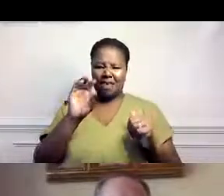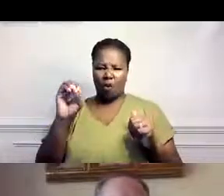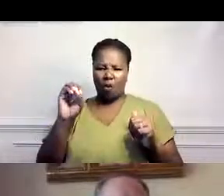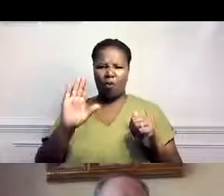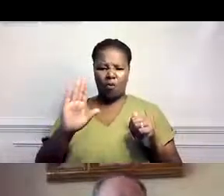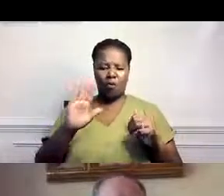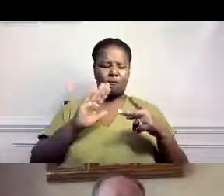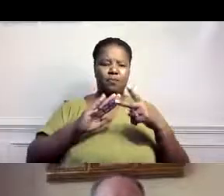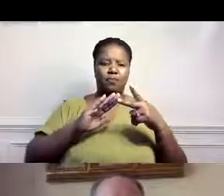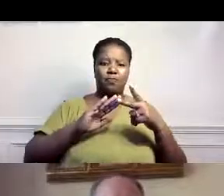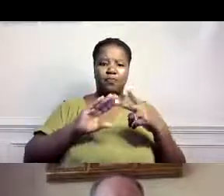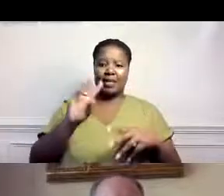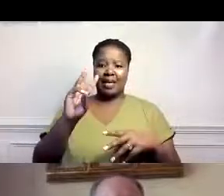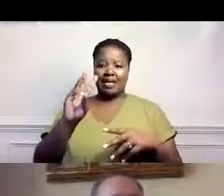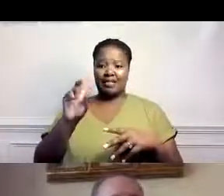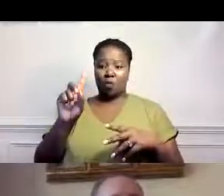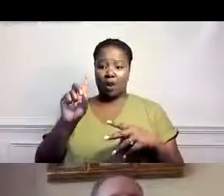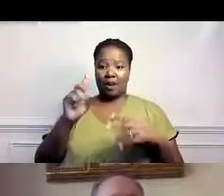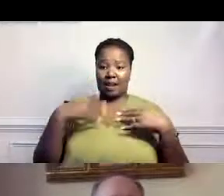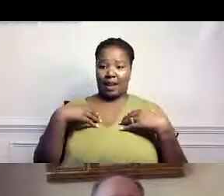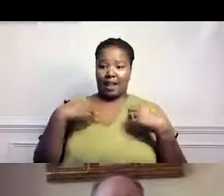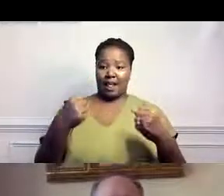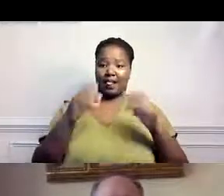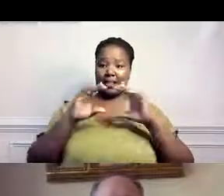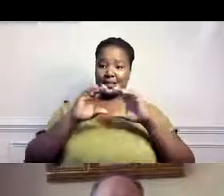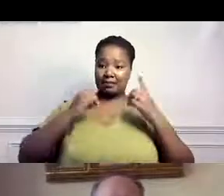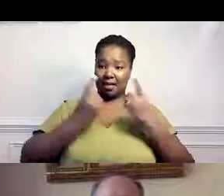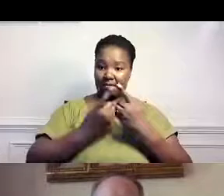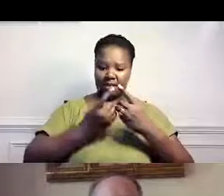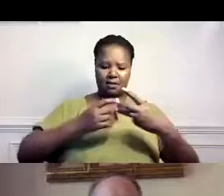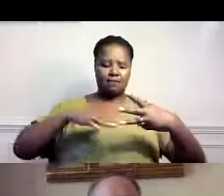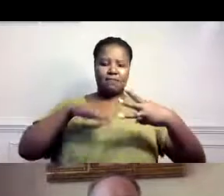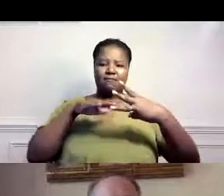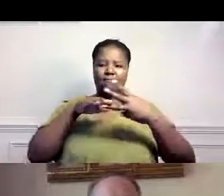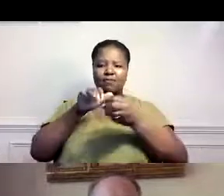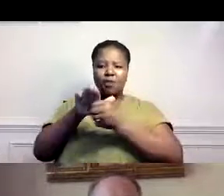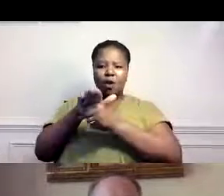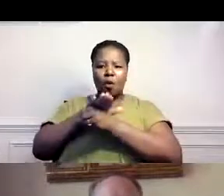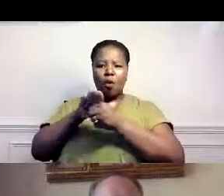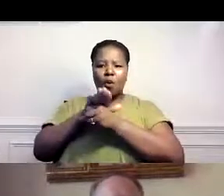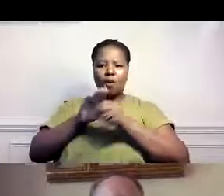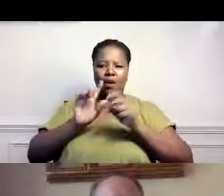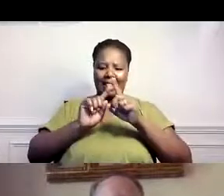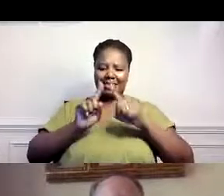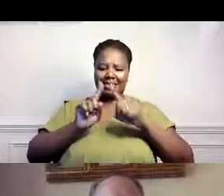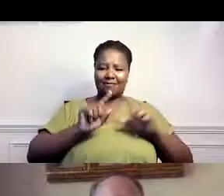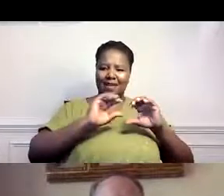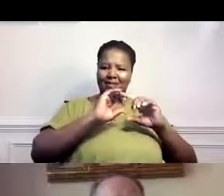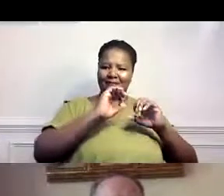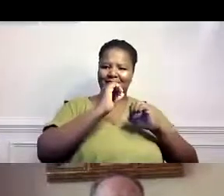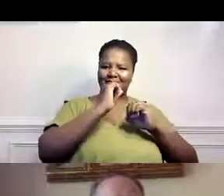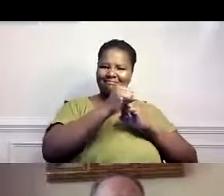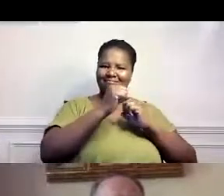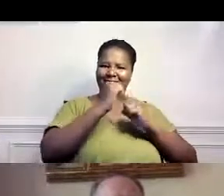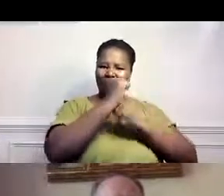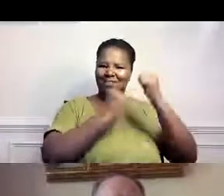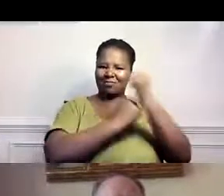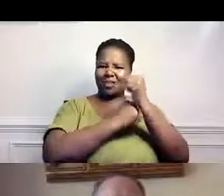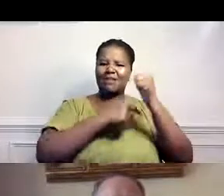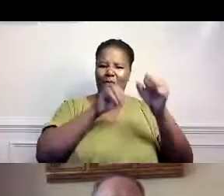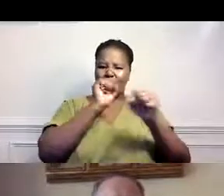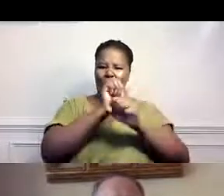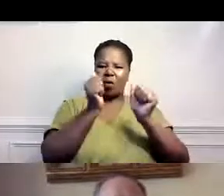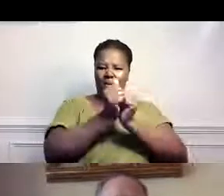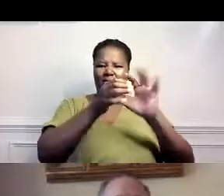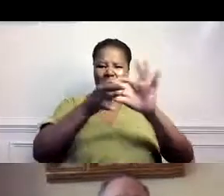health departments, and a number of local key stakeholders. Next slide, please.